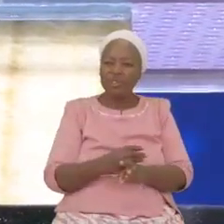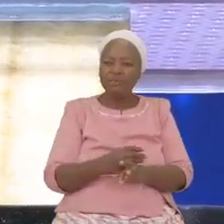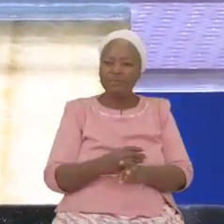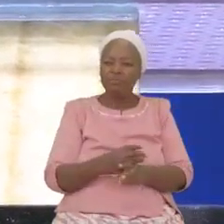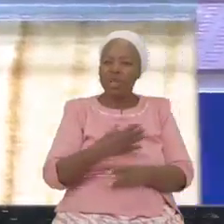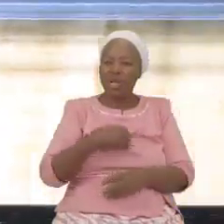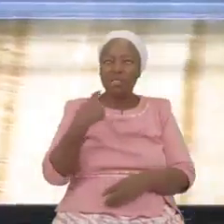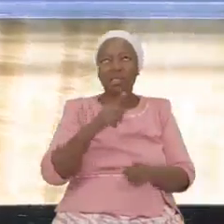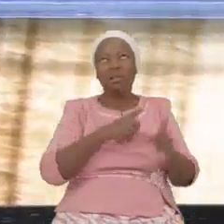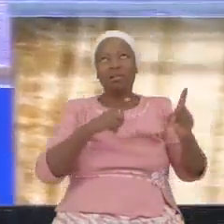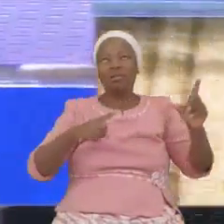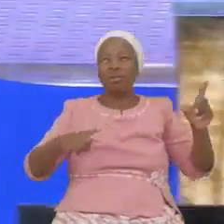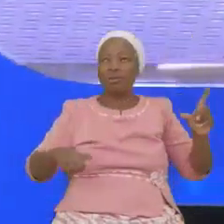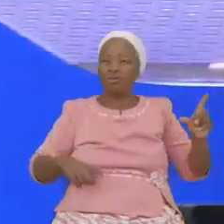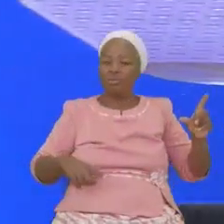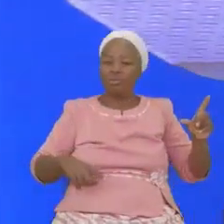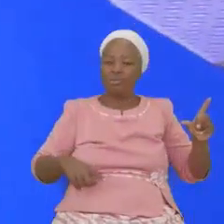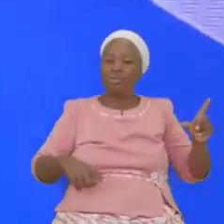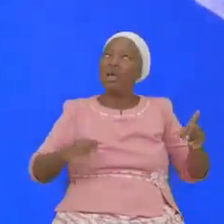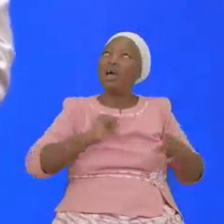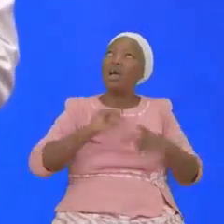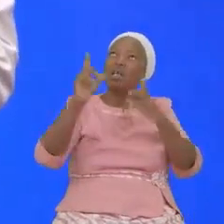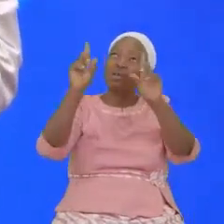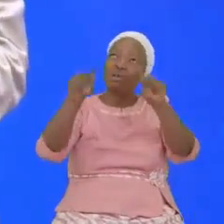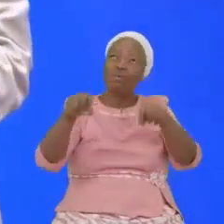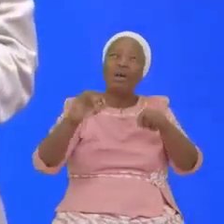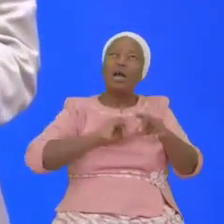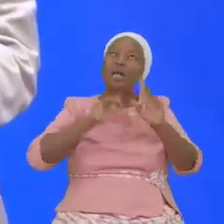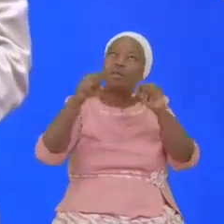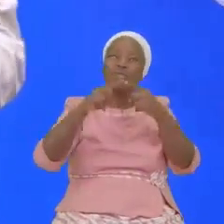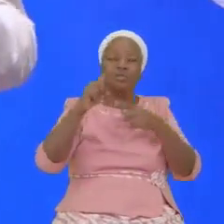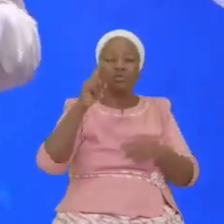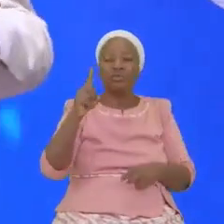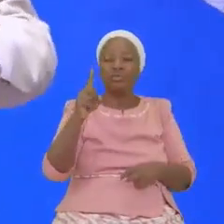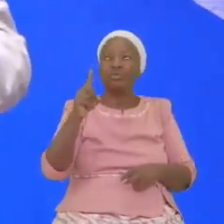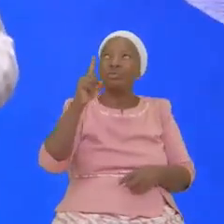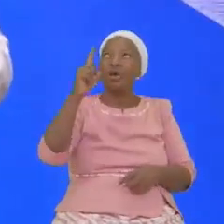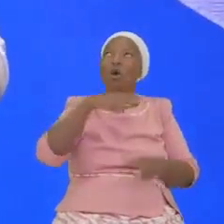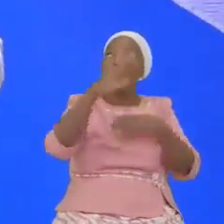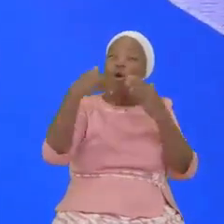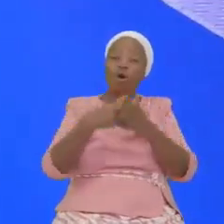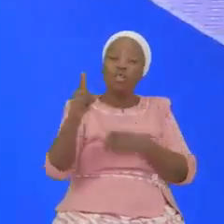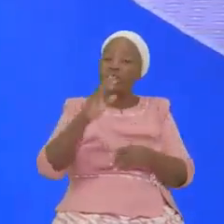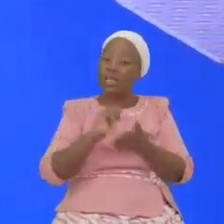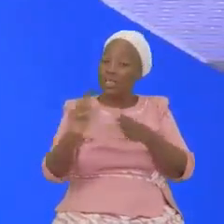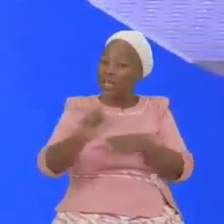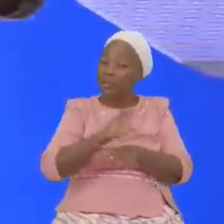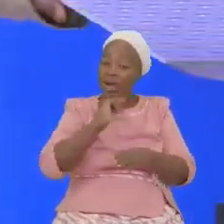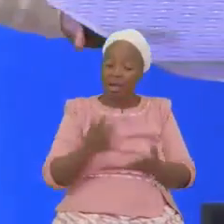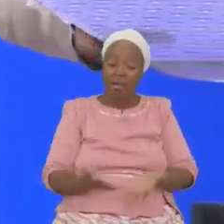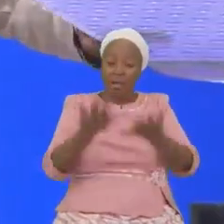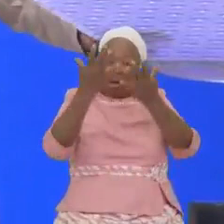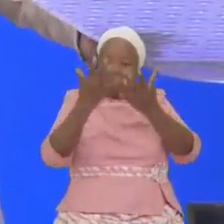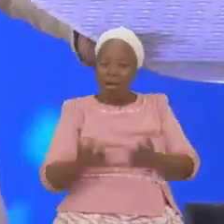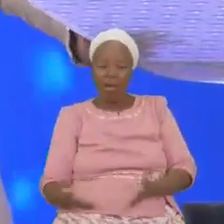And say, Lord, I come. Come unto me, all ye that labor and are heavy laden,